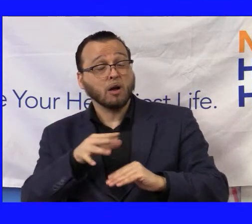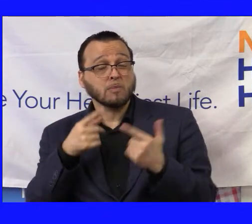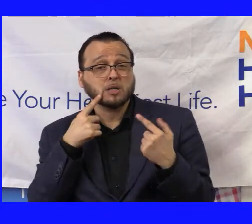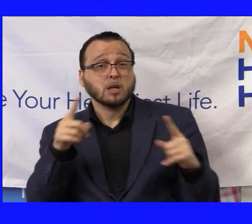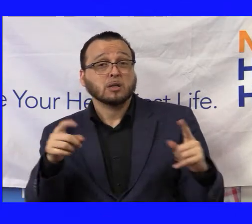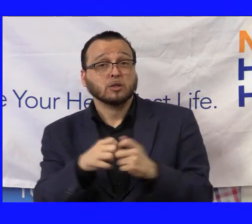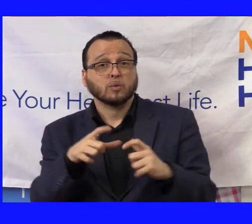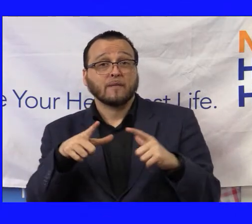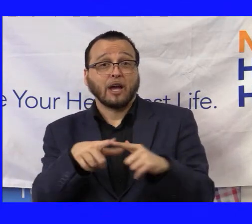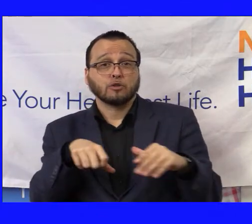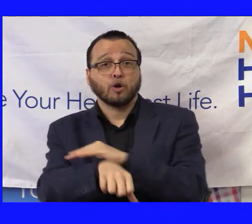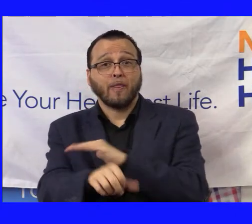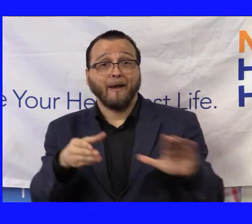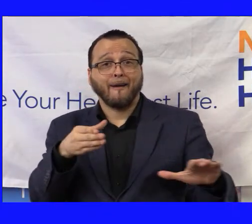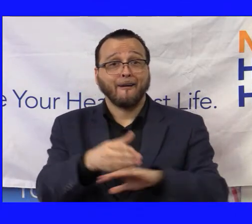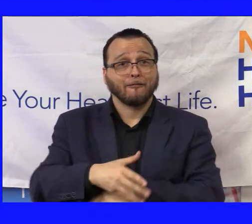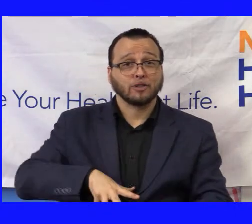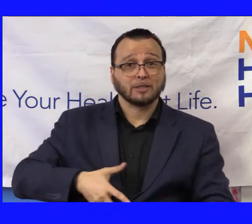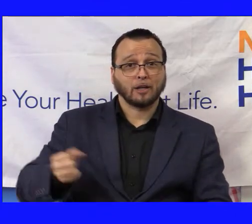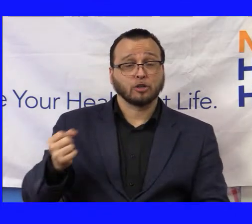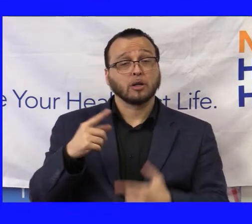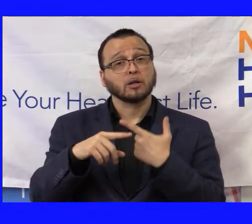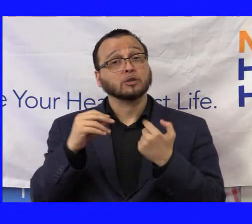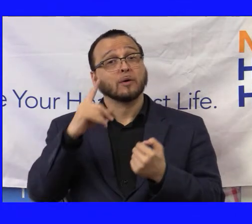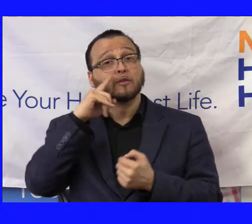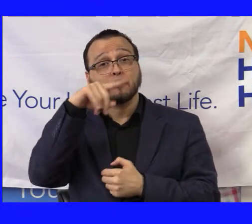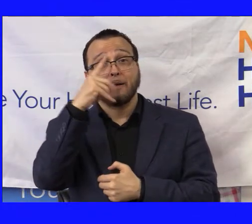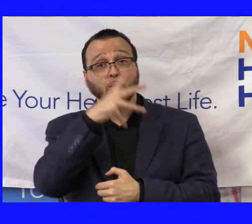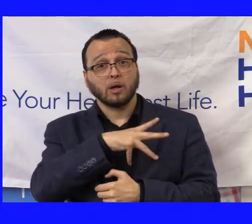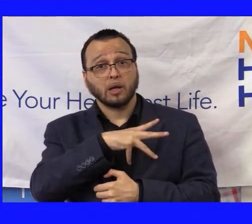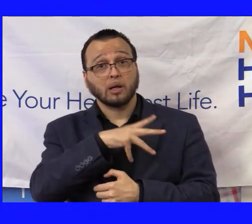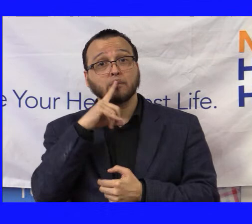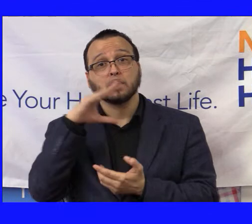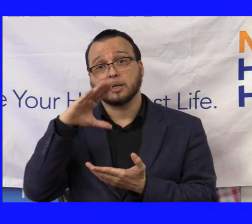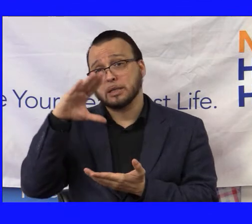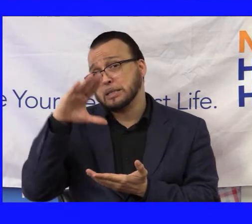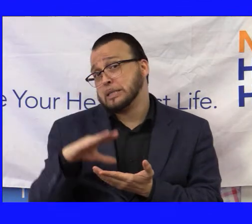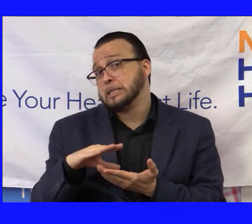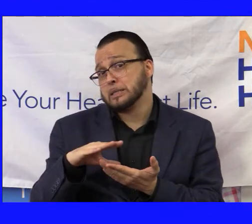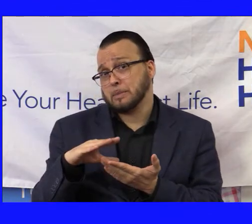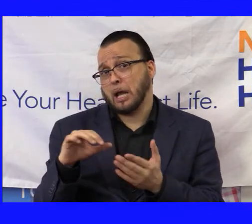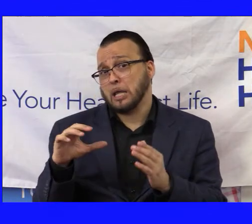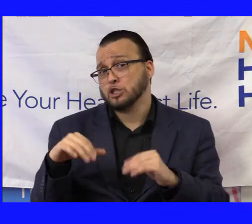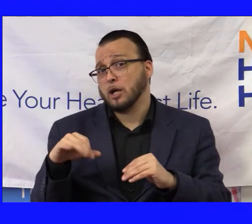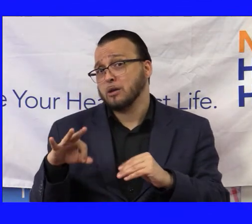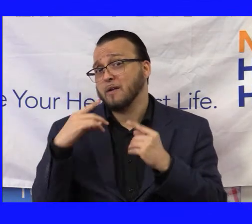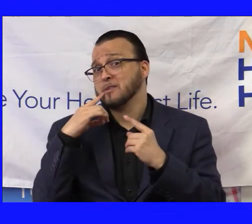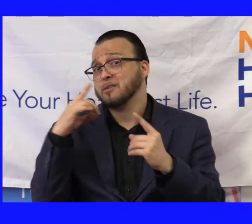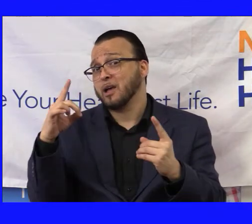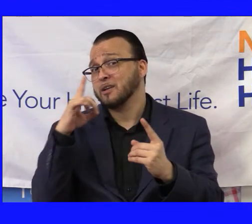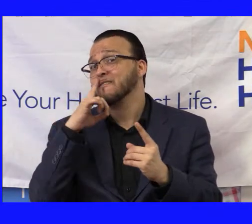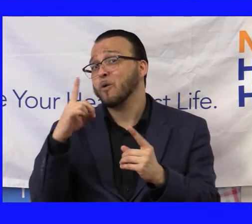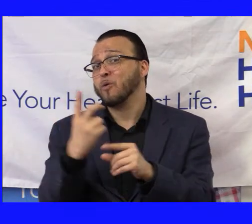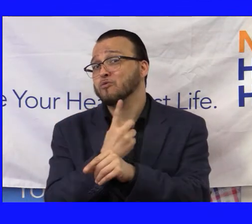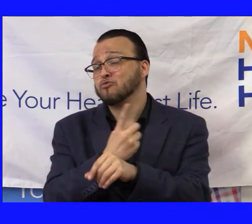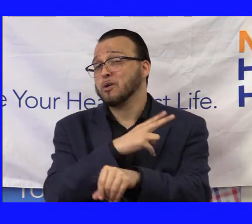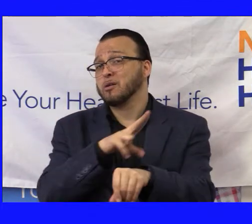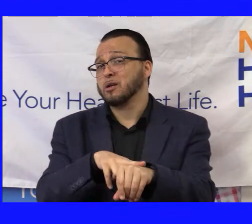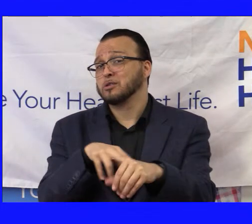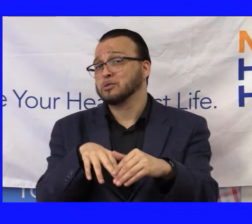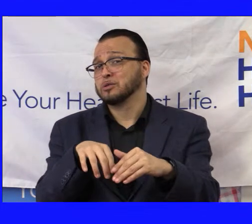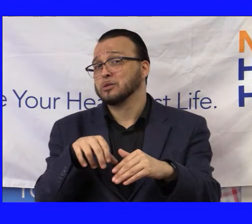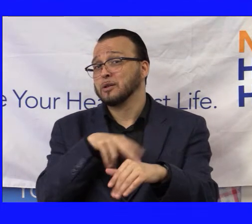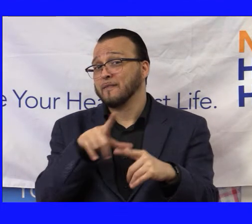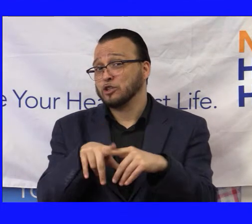after C-section. So for Black women, it actually decreases the estimated success of having a vaginal birth by 67%, and